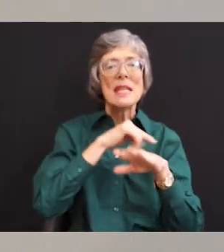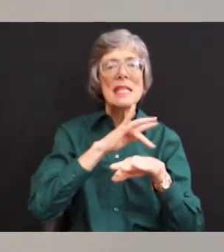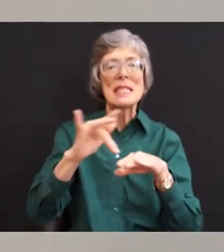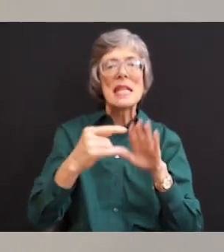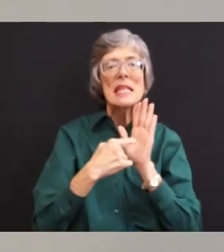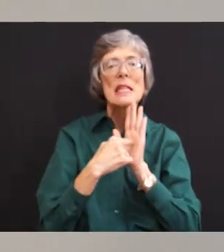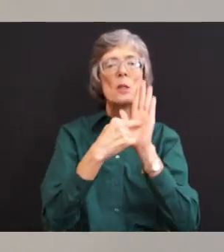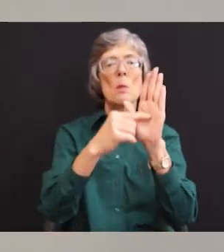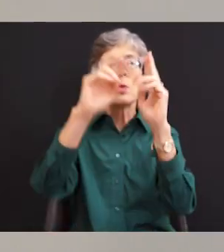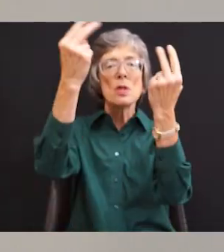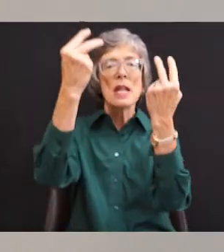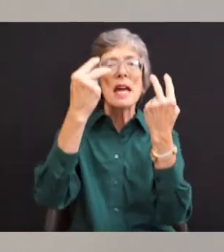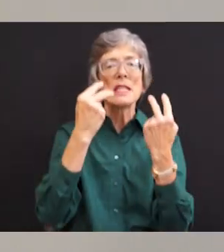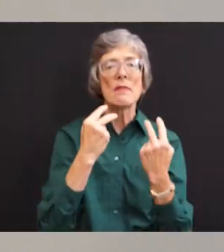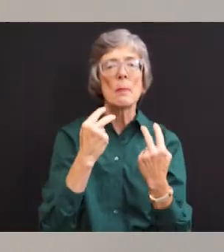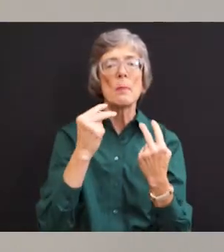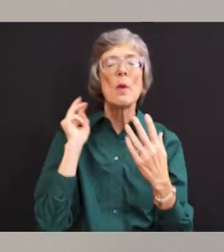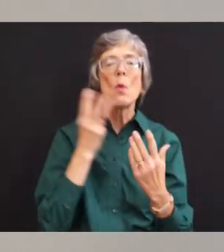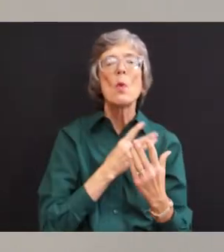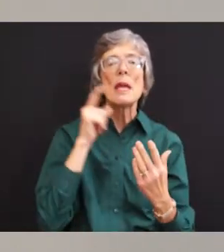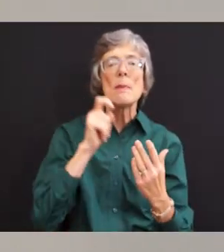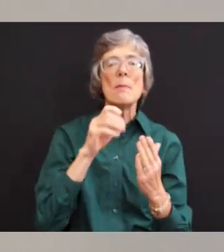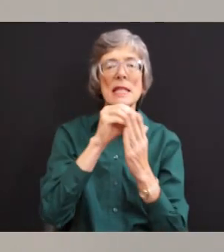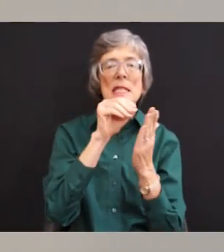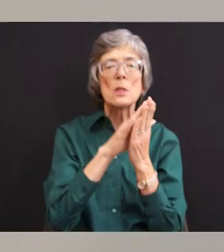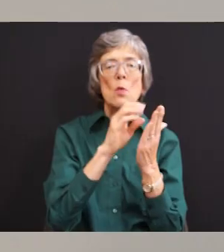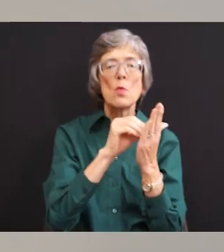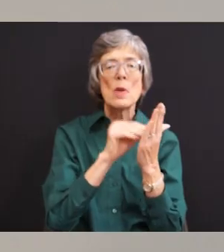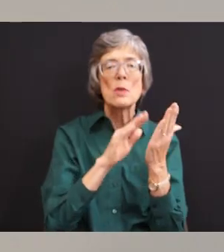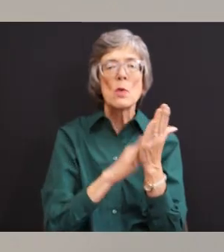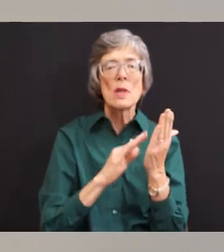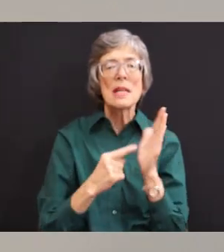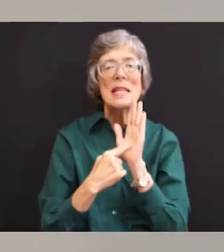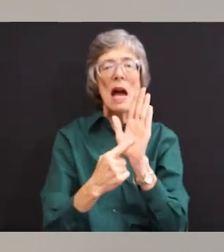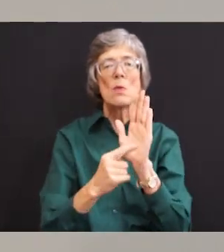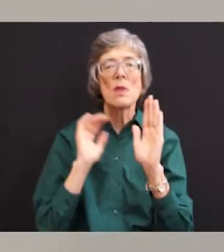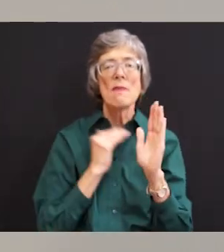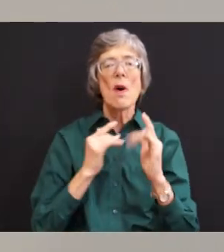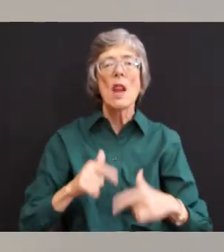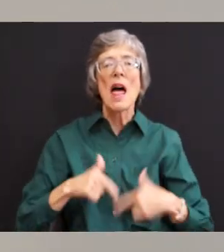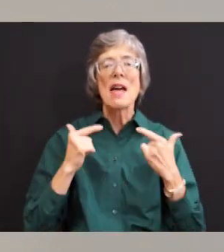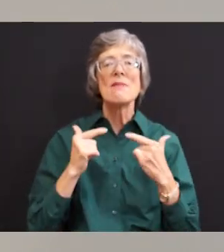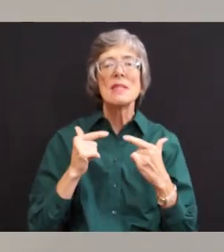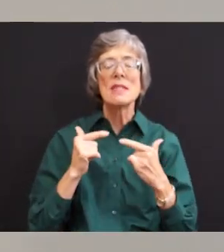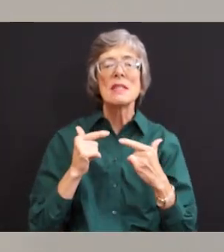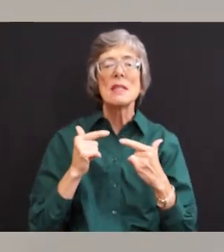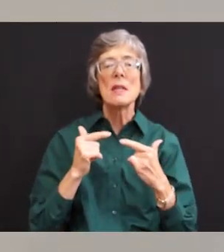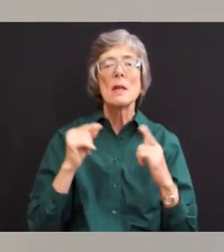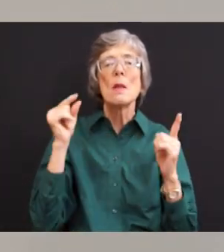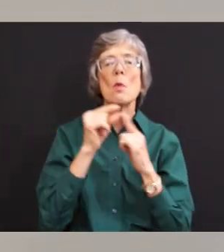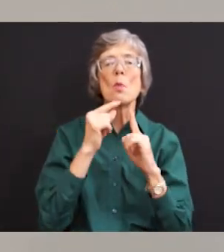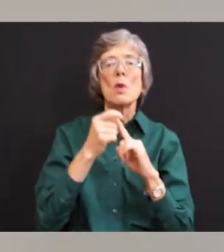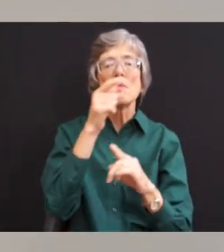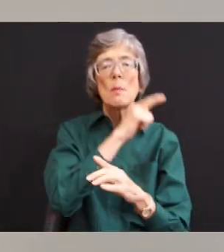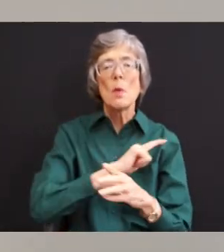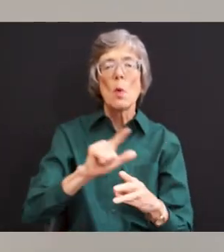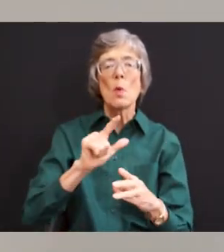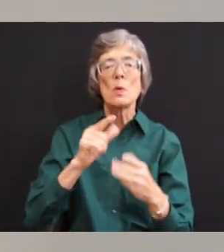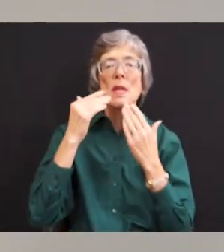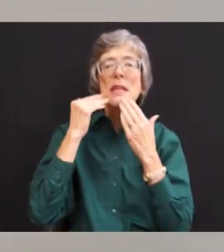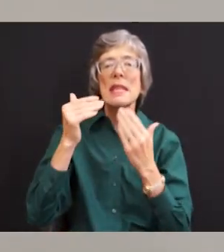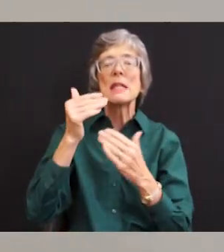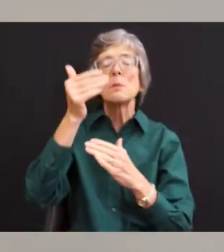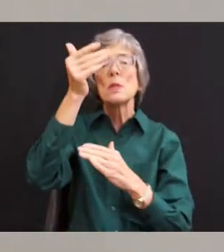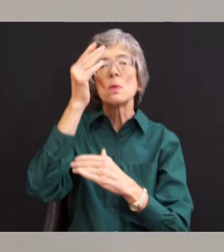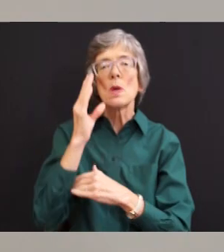exposed to the eyes of him to whom we must render an account. The word of the Lord. Thanks be to God.